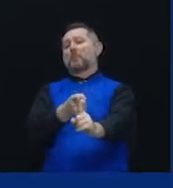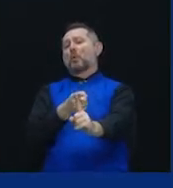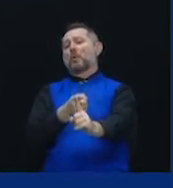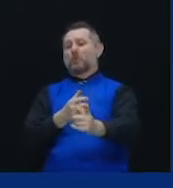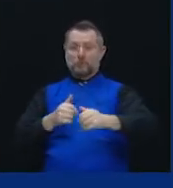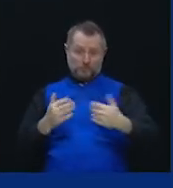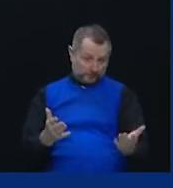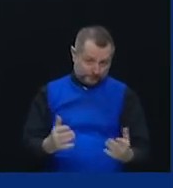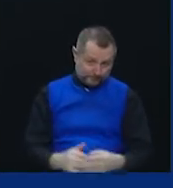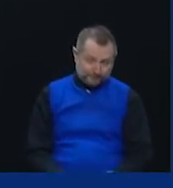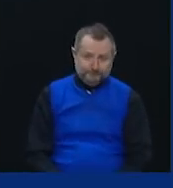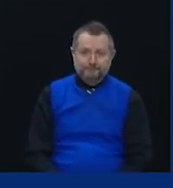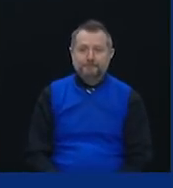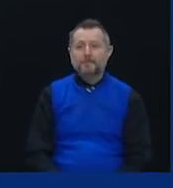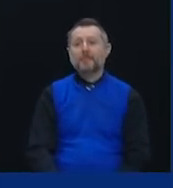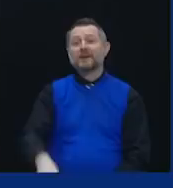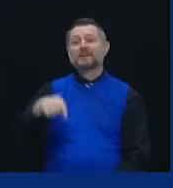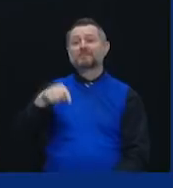This past year